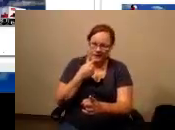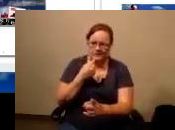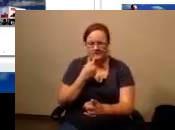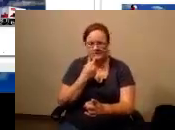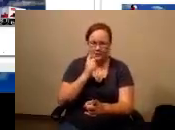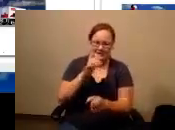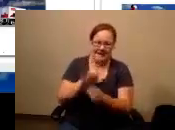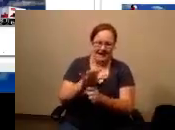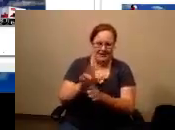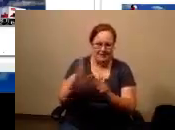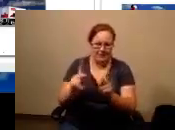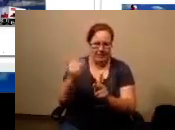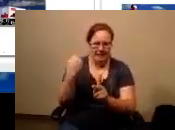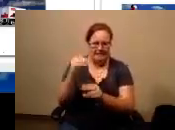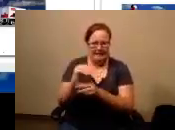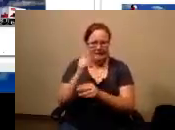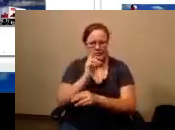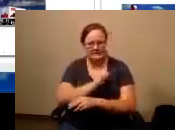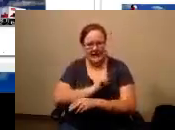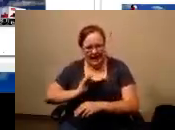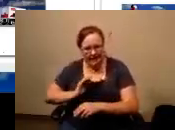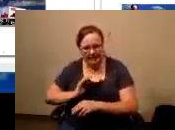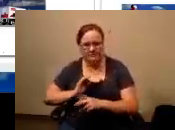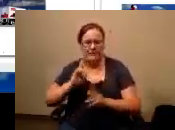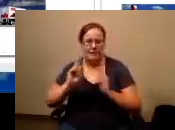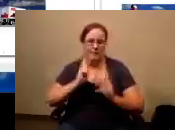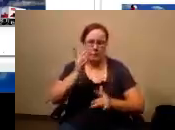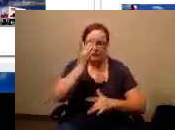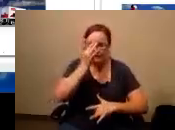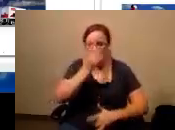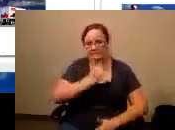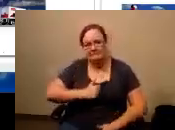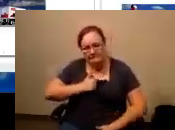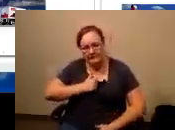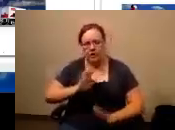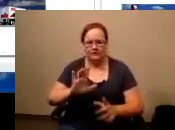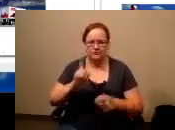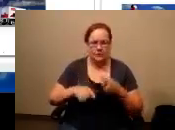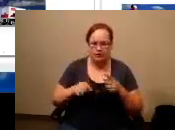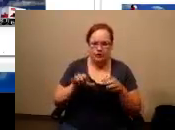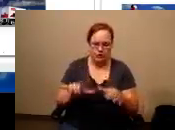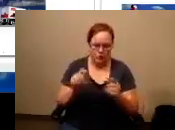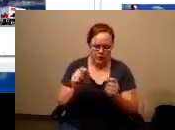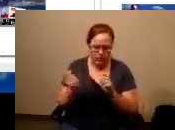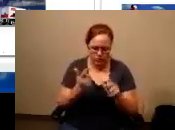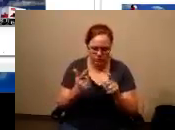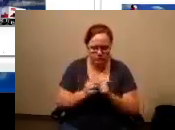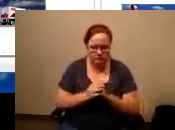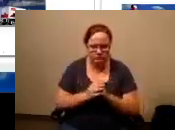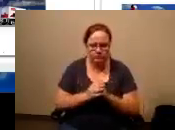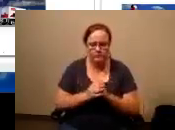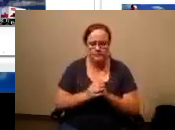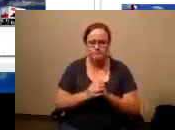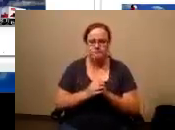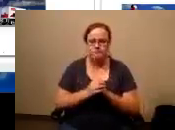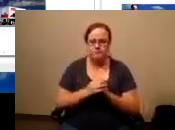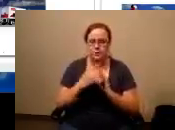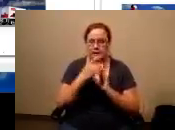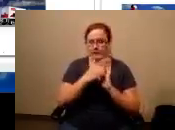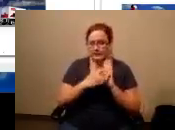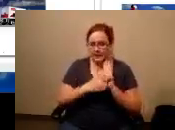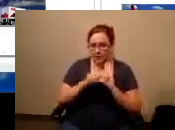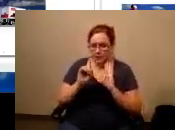short-handed last night in staff, and some people called in sick, and we're sorry. We just couldn't get it all done. Here's the legal